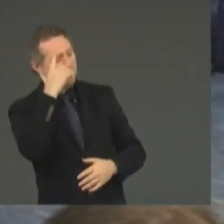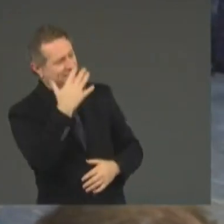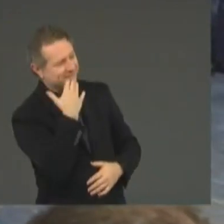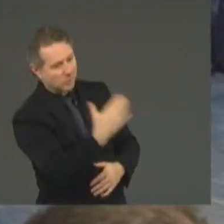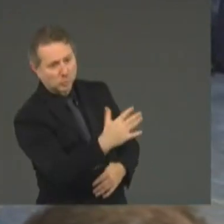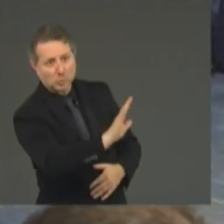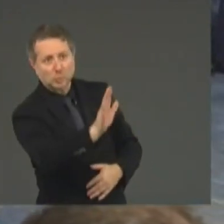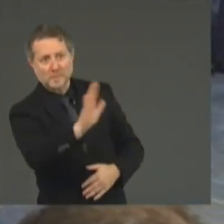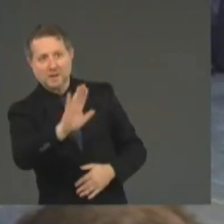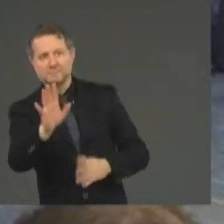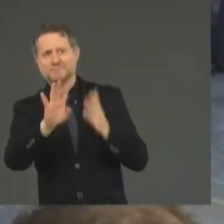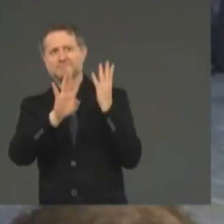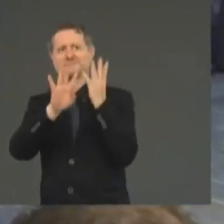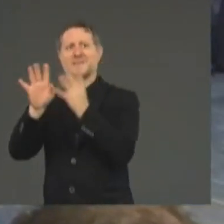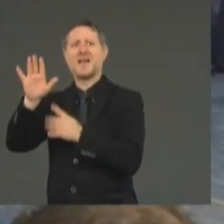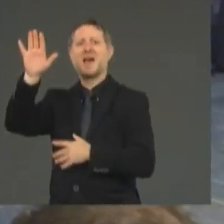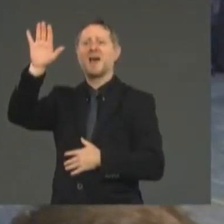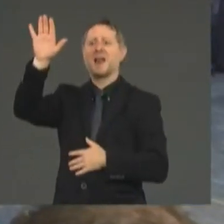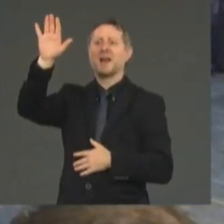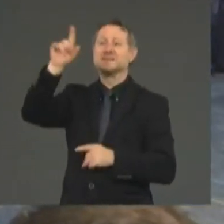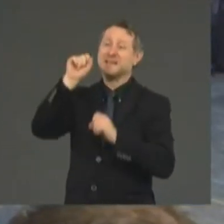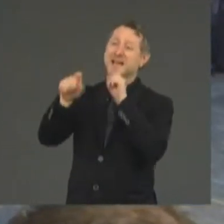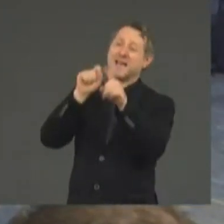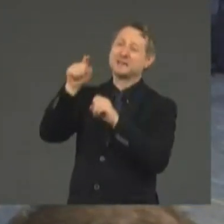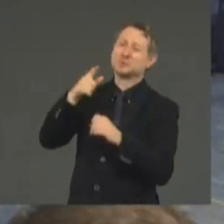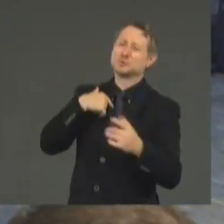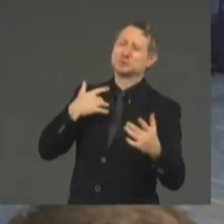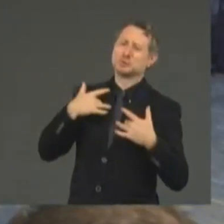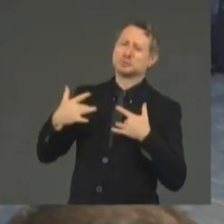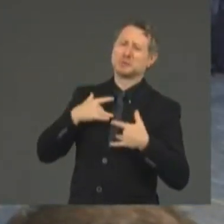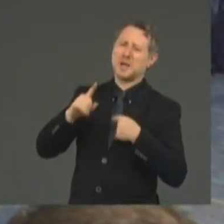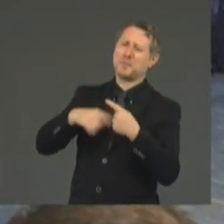do you think that, are you concerned about whether there could be lawsuits or anything against